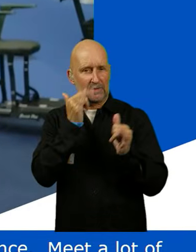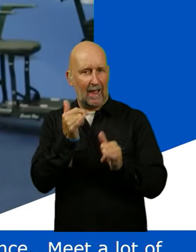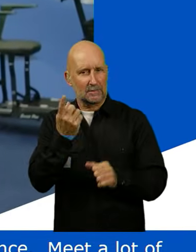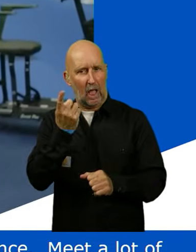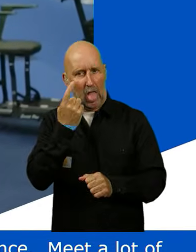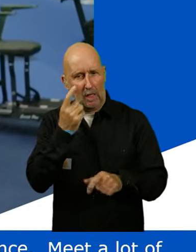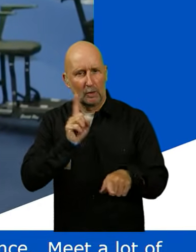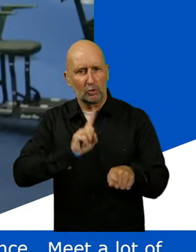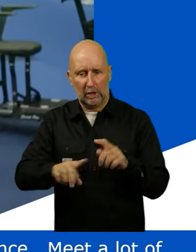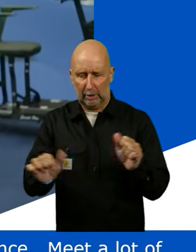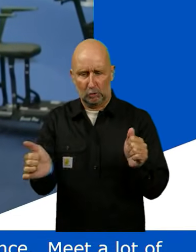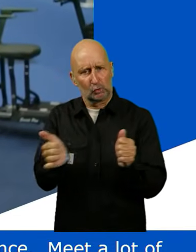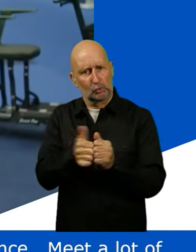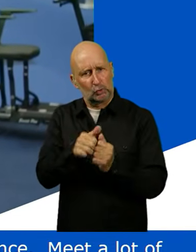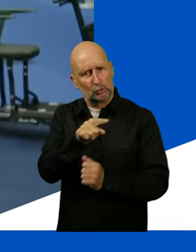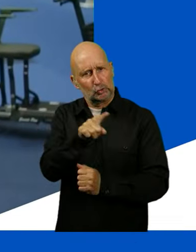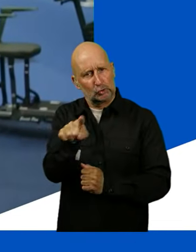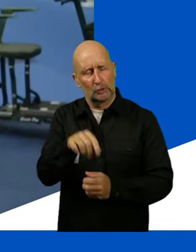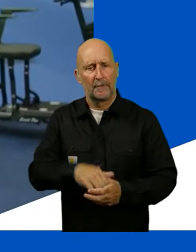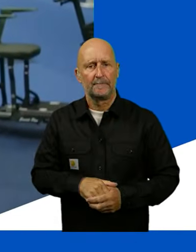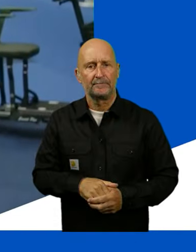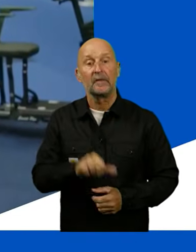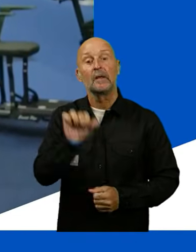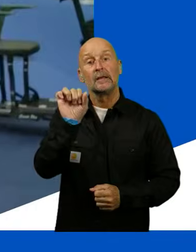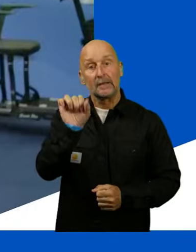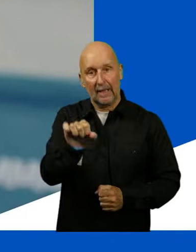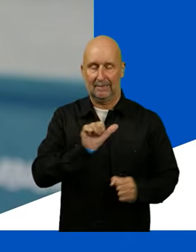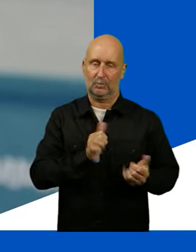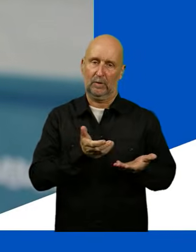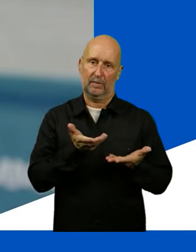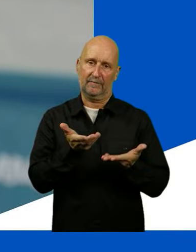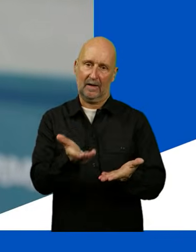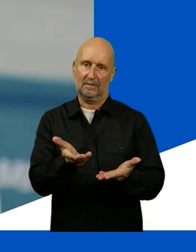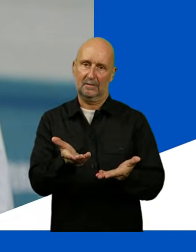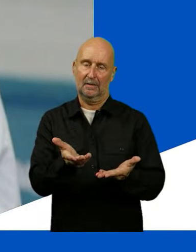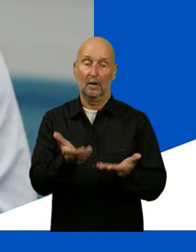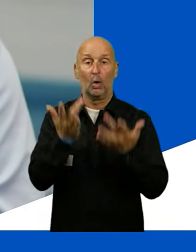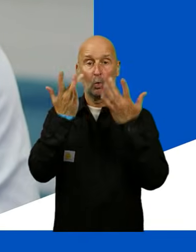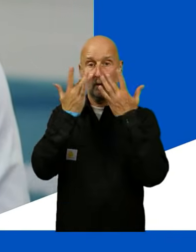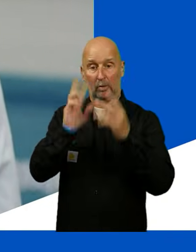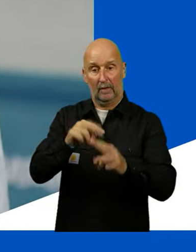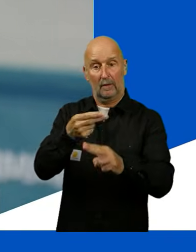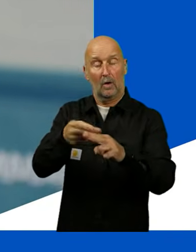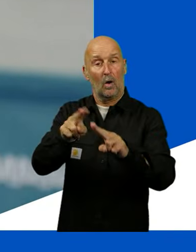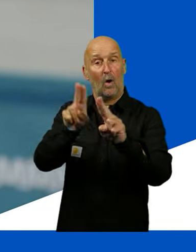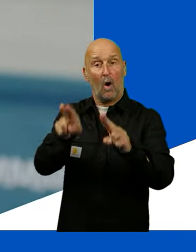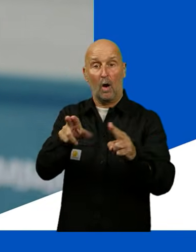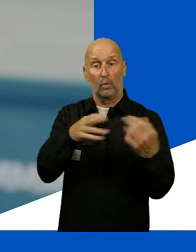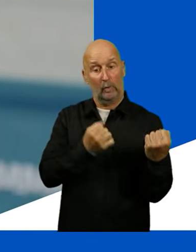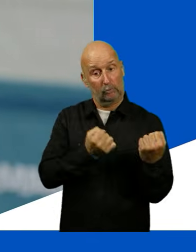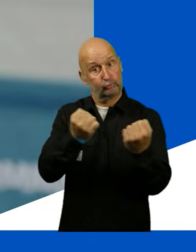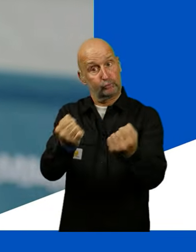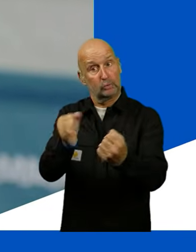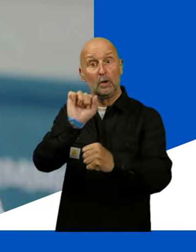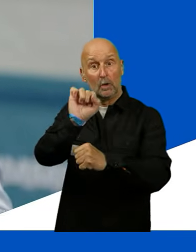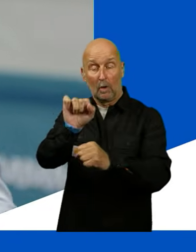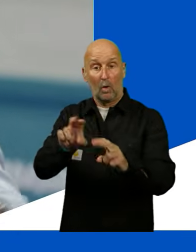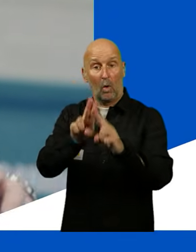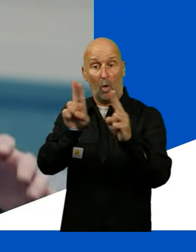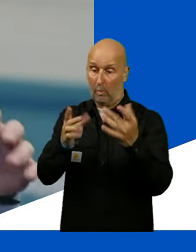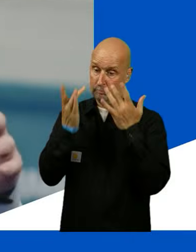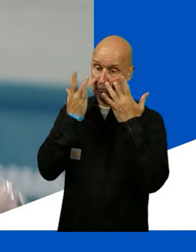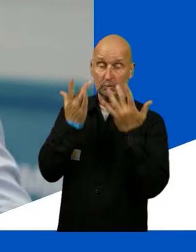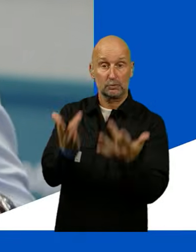sure it works for you, is that? Absolutely, yeah. We provide free home demonstrations. We're absolutely happy to bring this product to you.